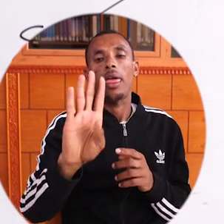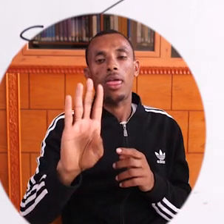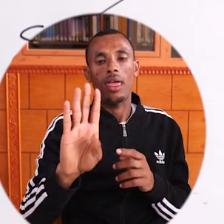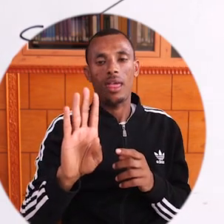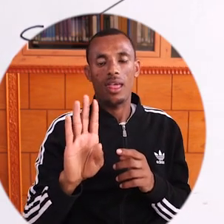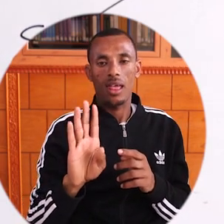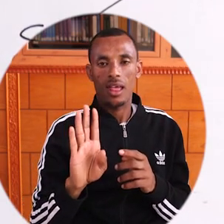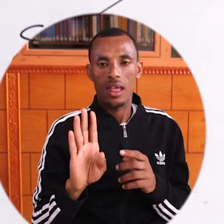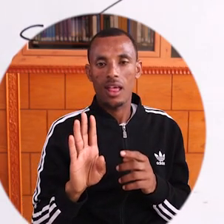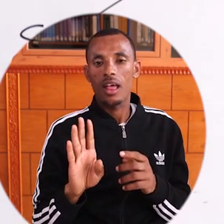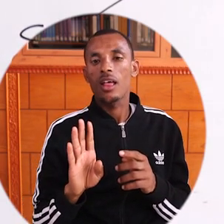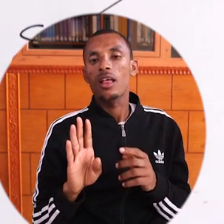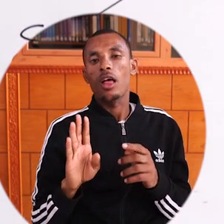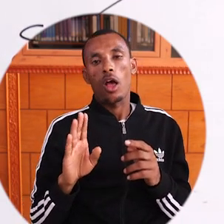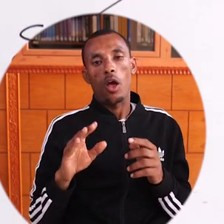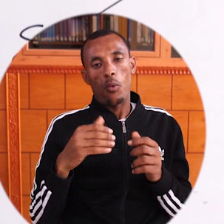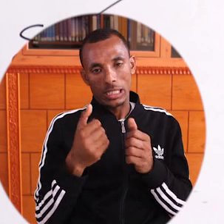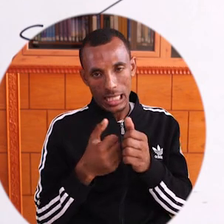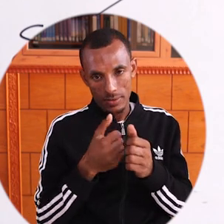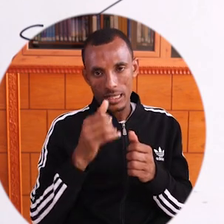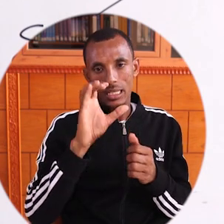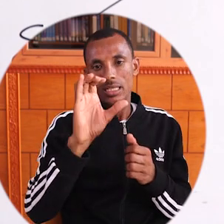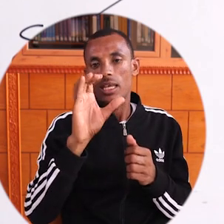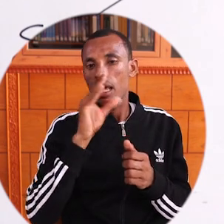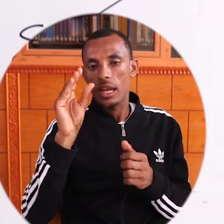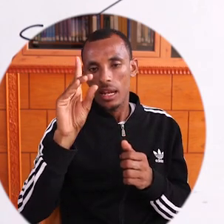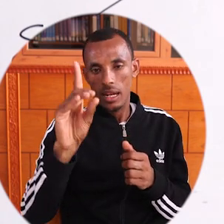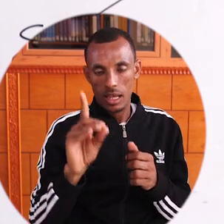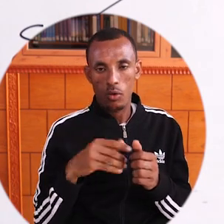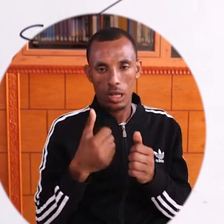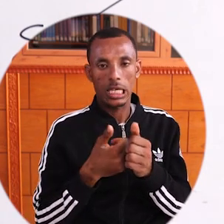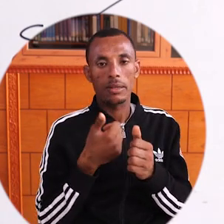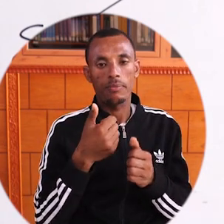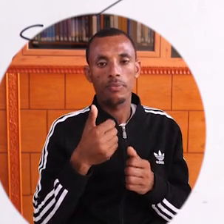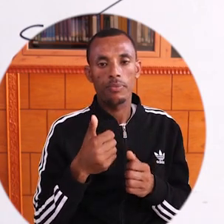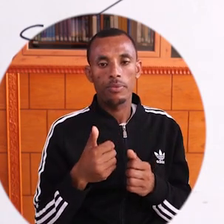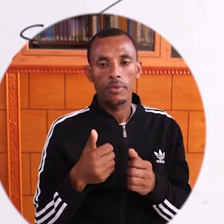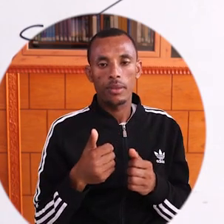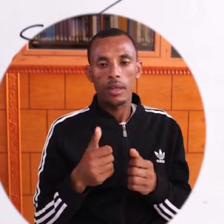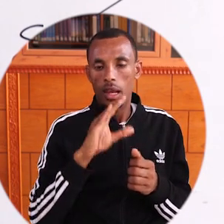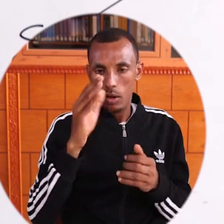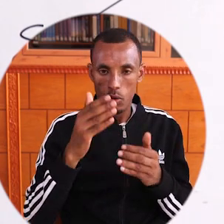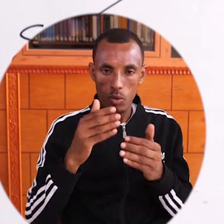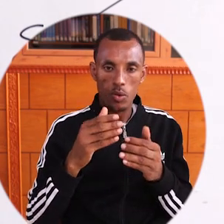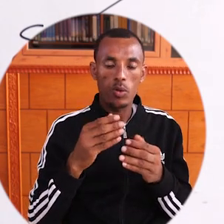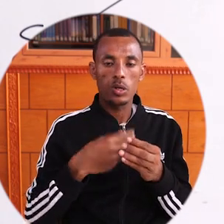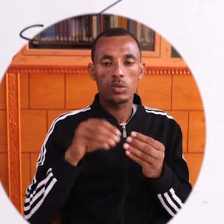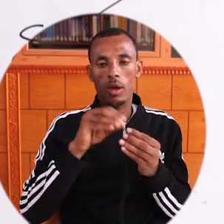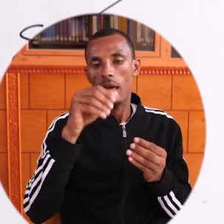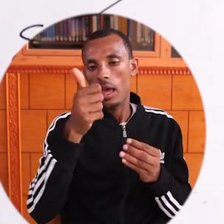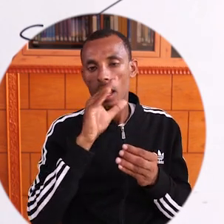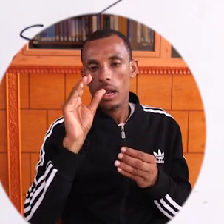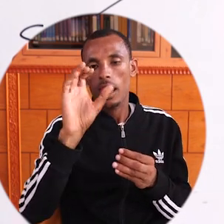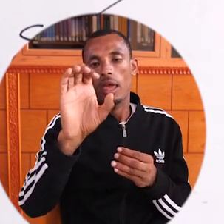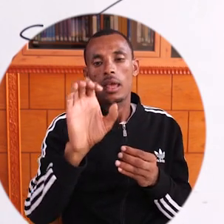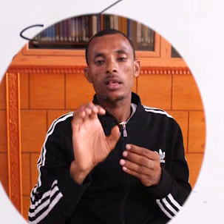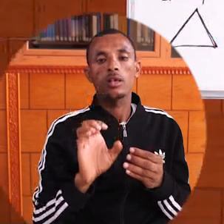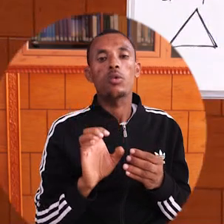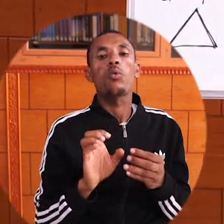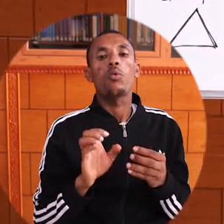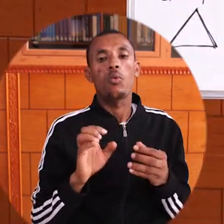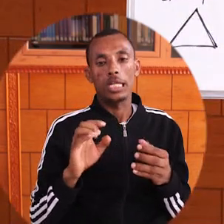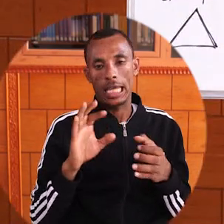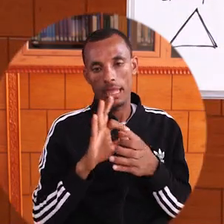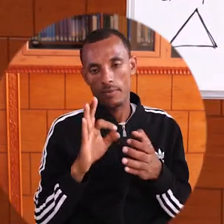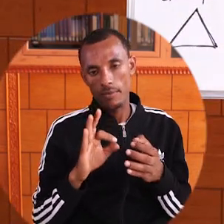vertex. B and C is a consecutive. C and D is a consecutive. And also A and E is a consecutive vertex.